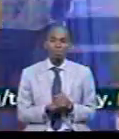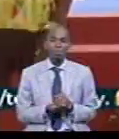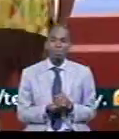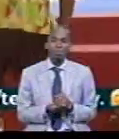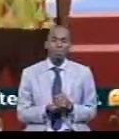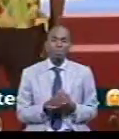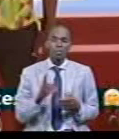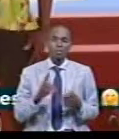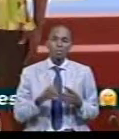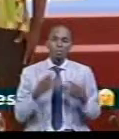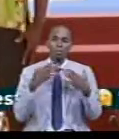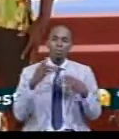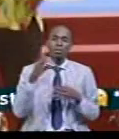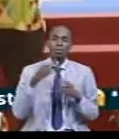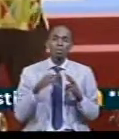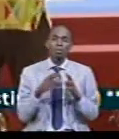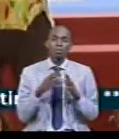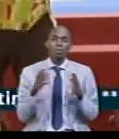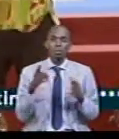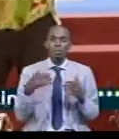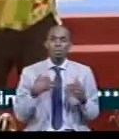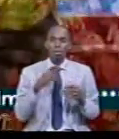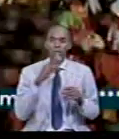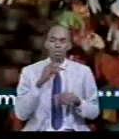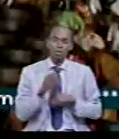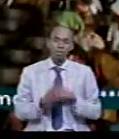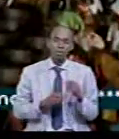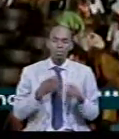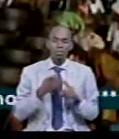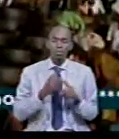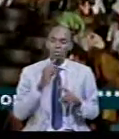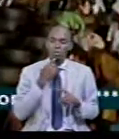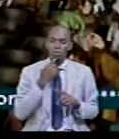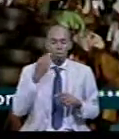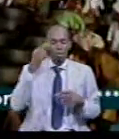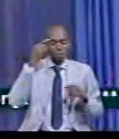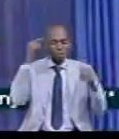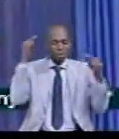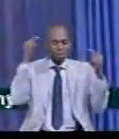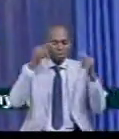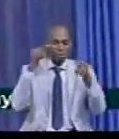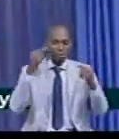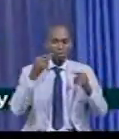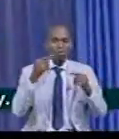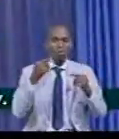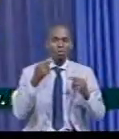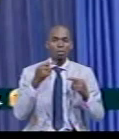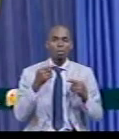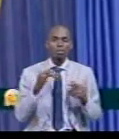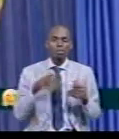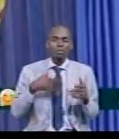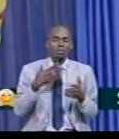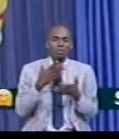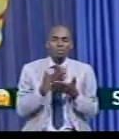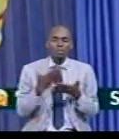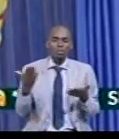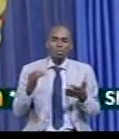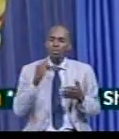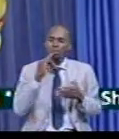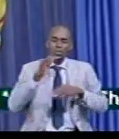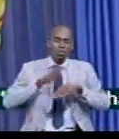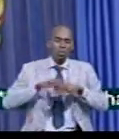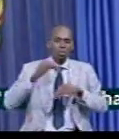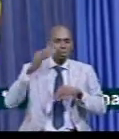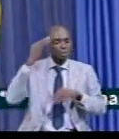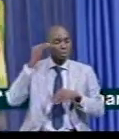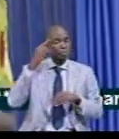very much. I've been suffering from severe headache. This headache is too much. I feel like there's something on top of my head. For over